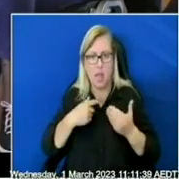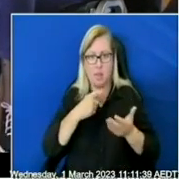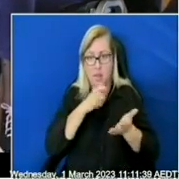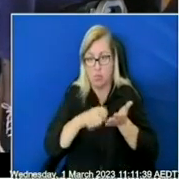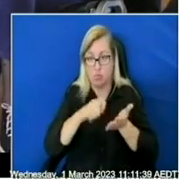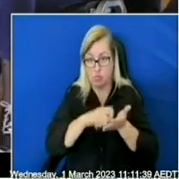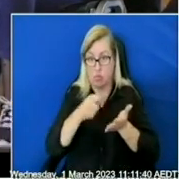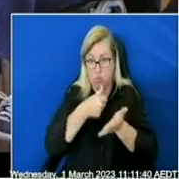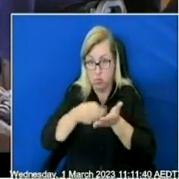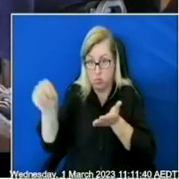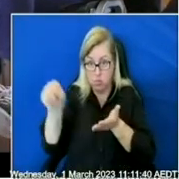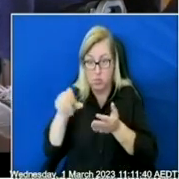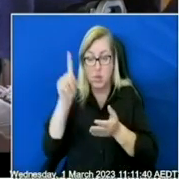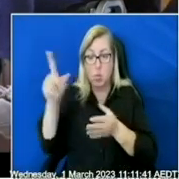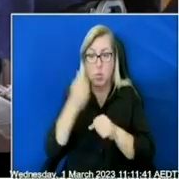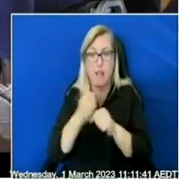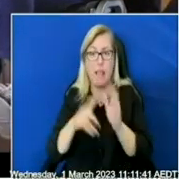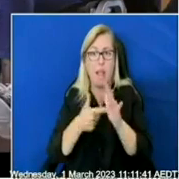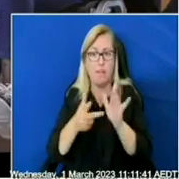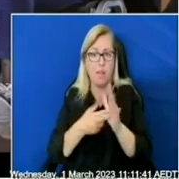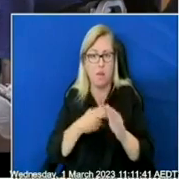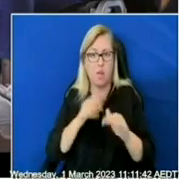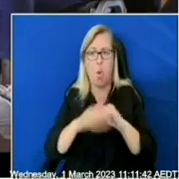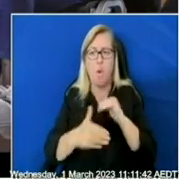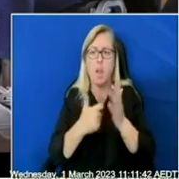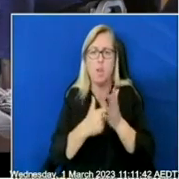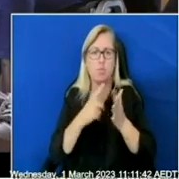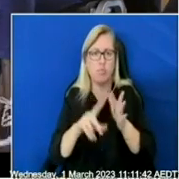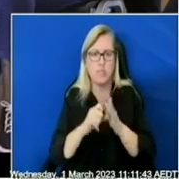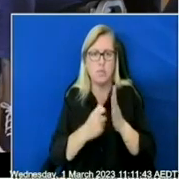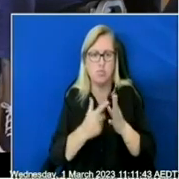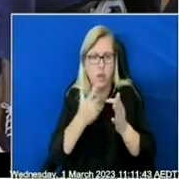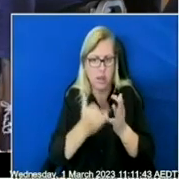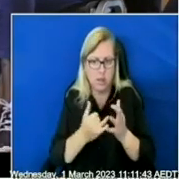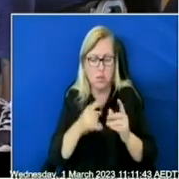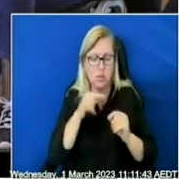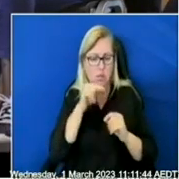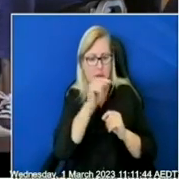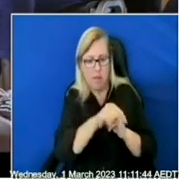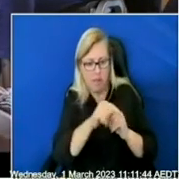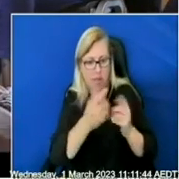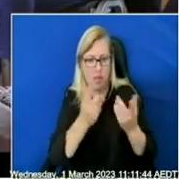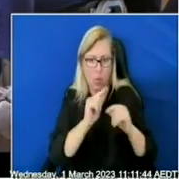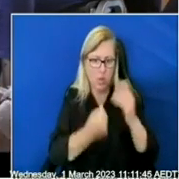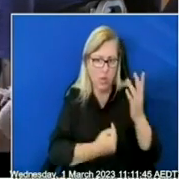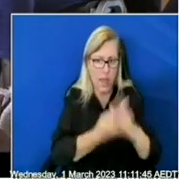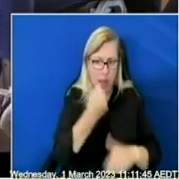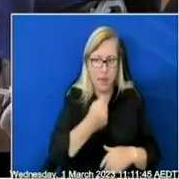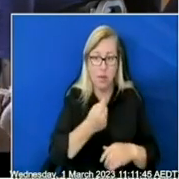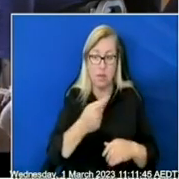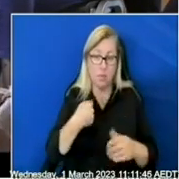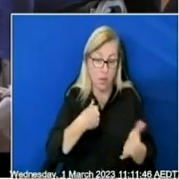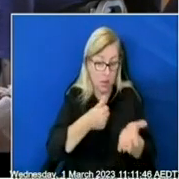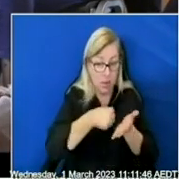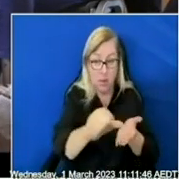the scheme, what's happening constantly. You know, year after year, she'd be meeting with them. But